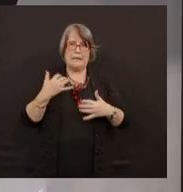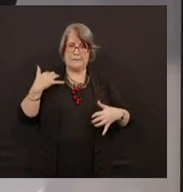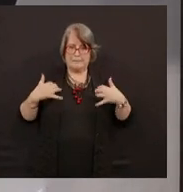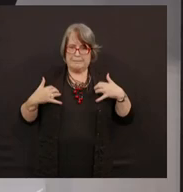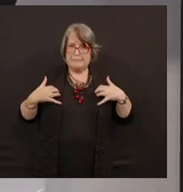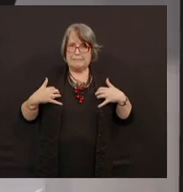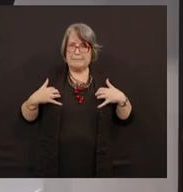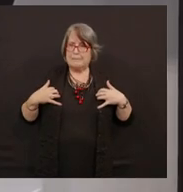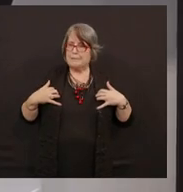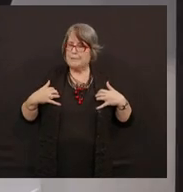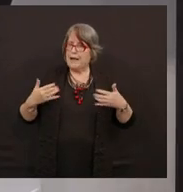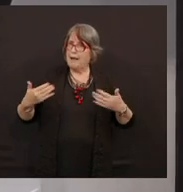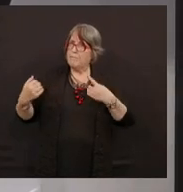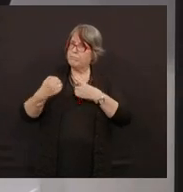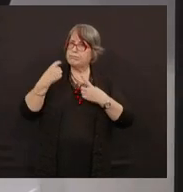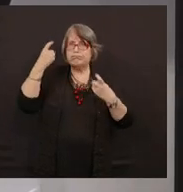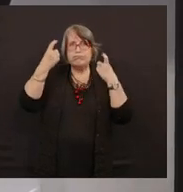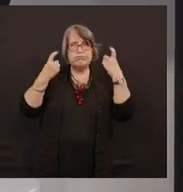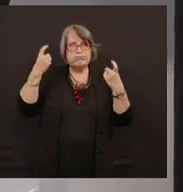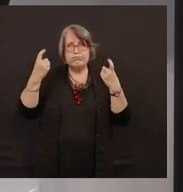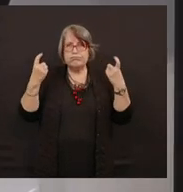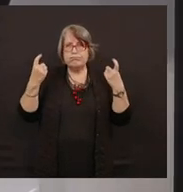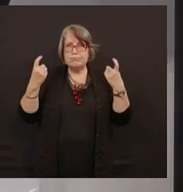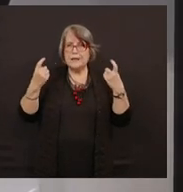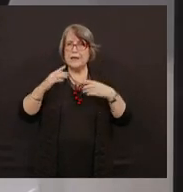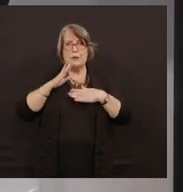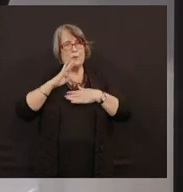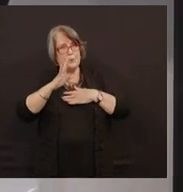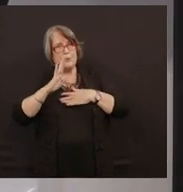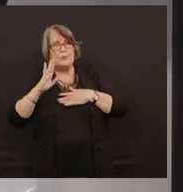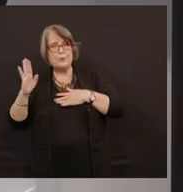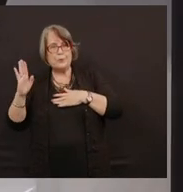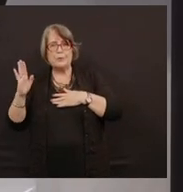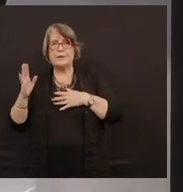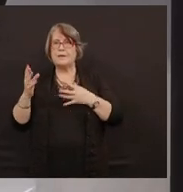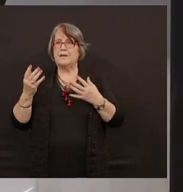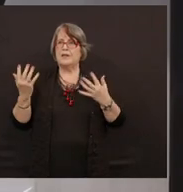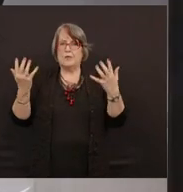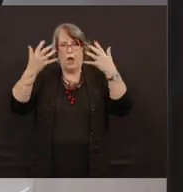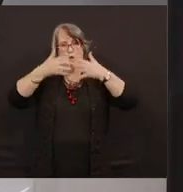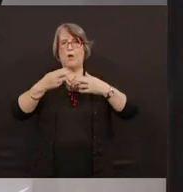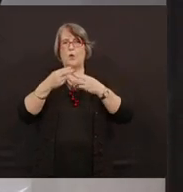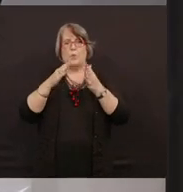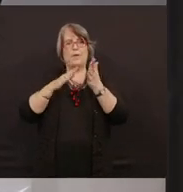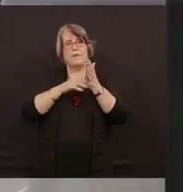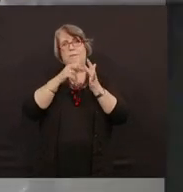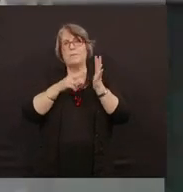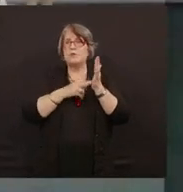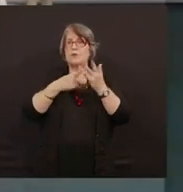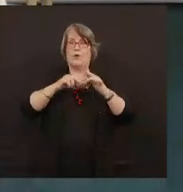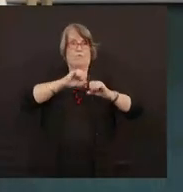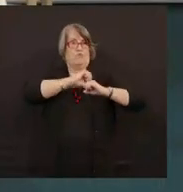stimulating and thought-provoking sort of session in line with the mission of the Brave